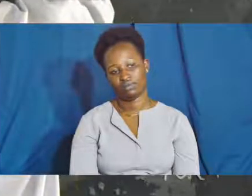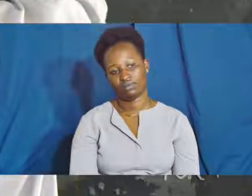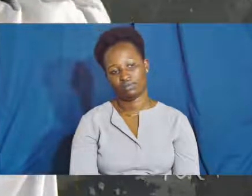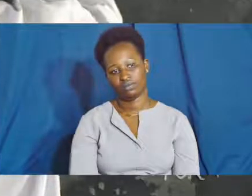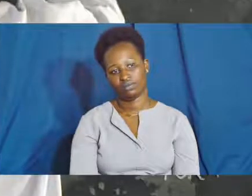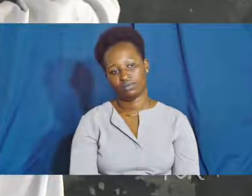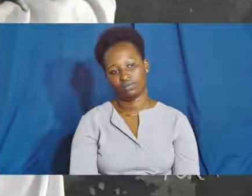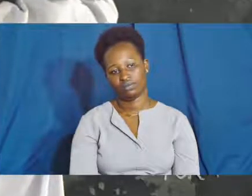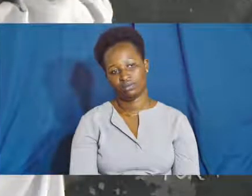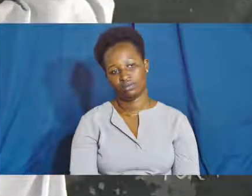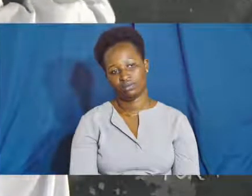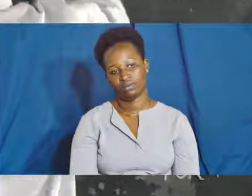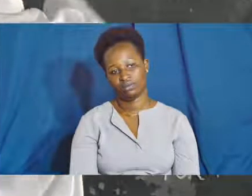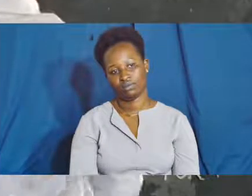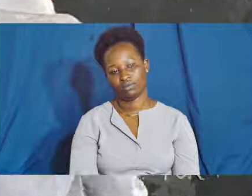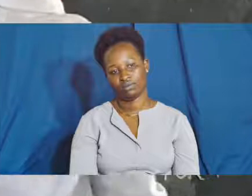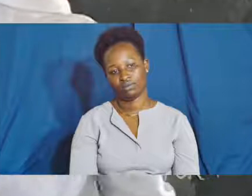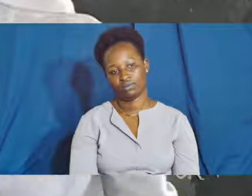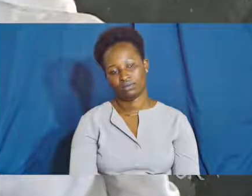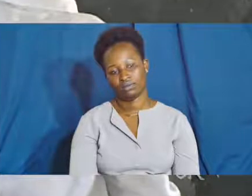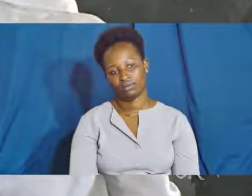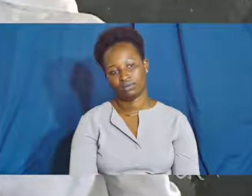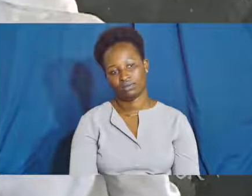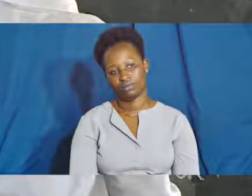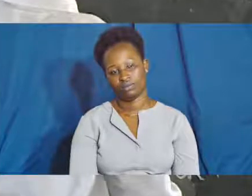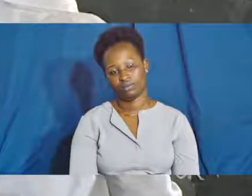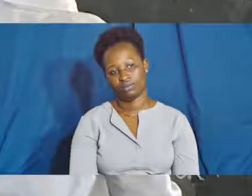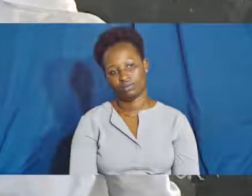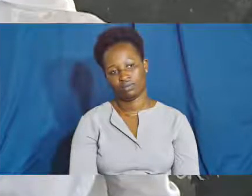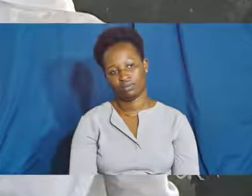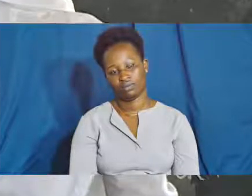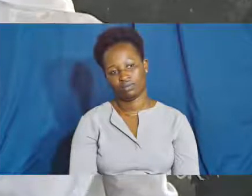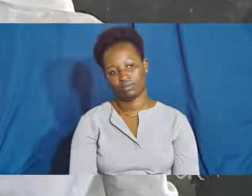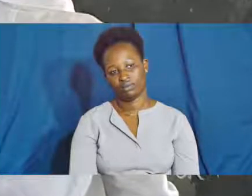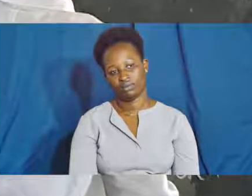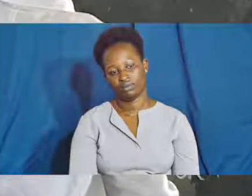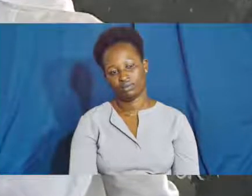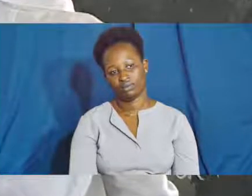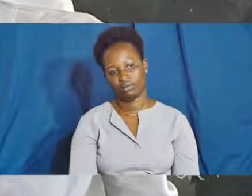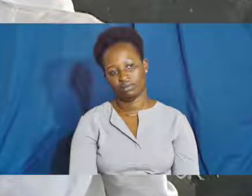5, you get 8. You get 8. Then,